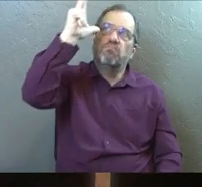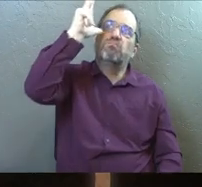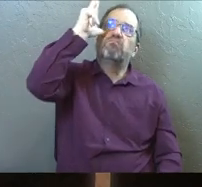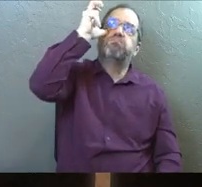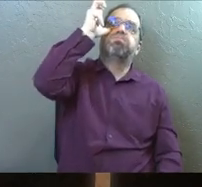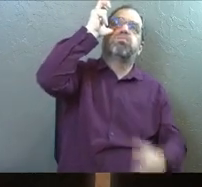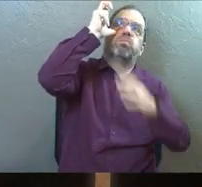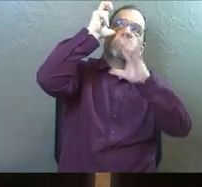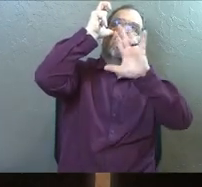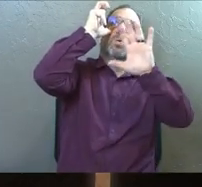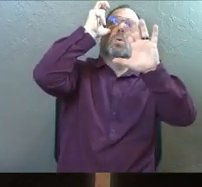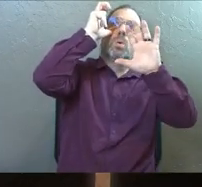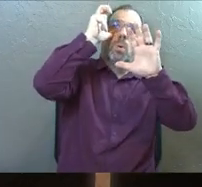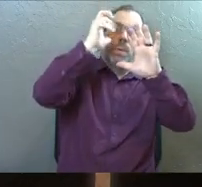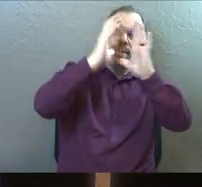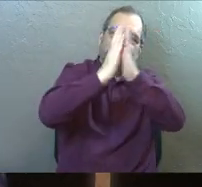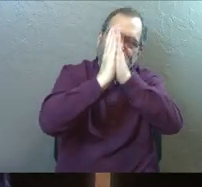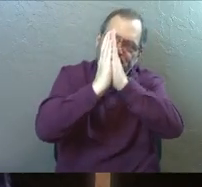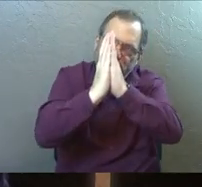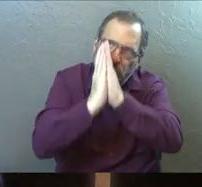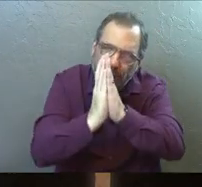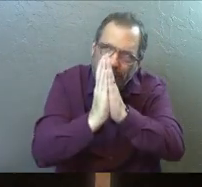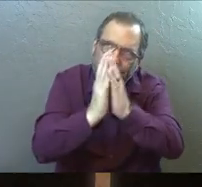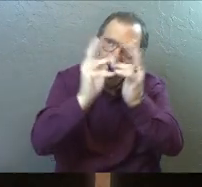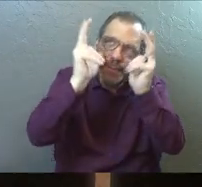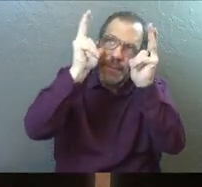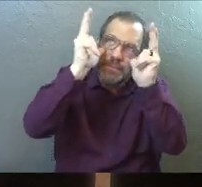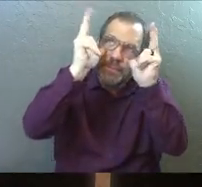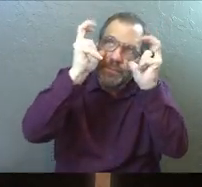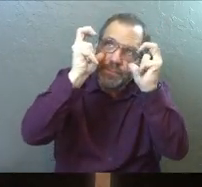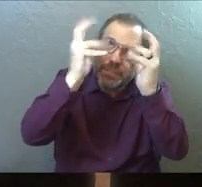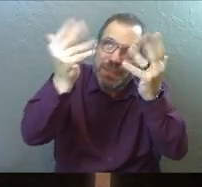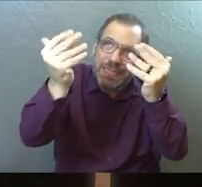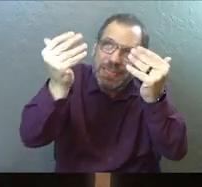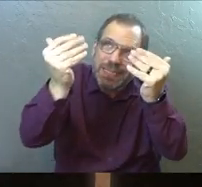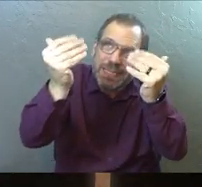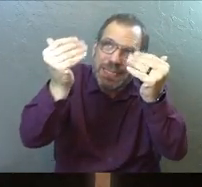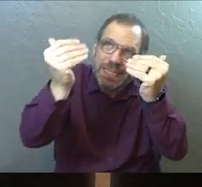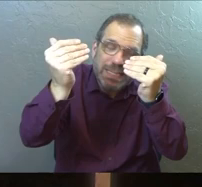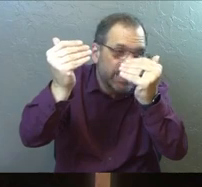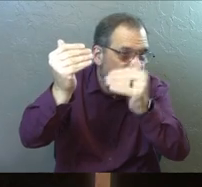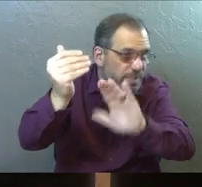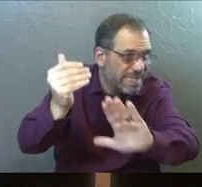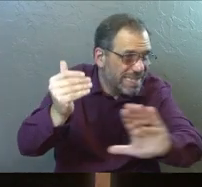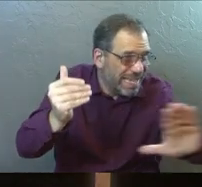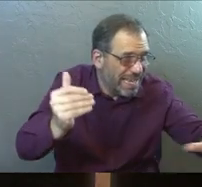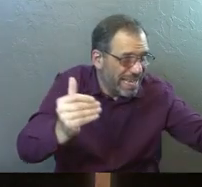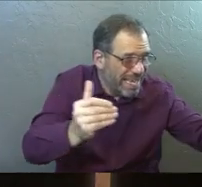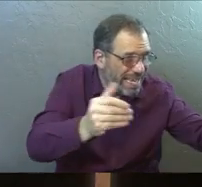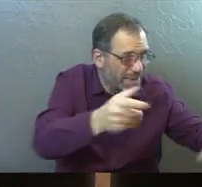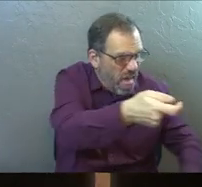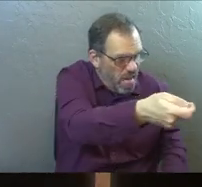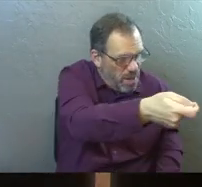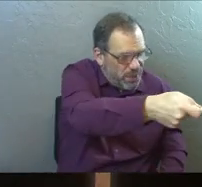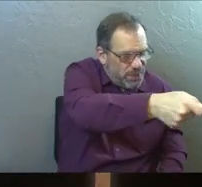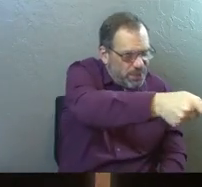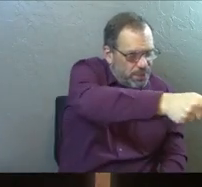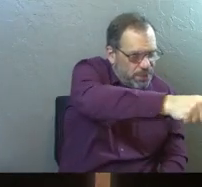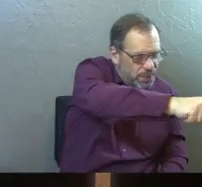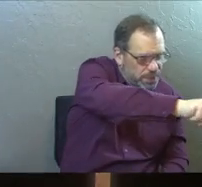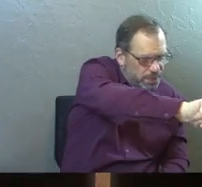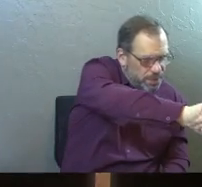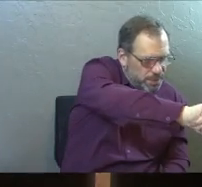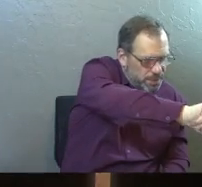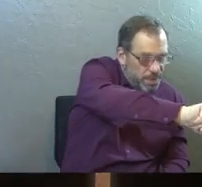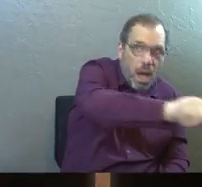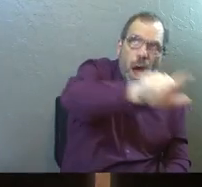I'm going to spend some time praying with him to try to hear his voice, strain to hear his voice. But all the other voices that I spent the whole last